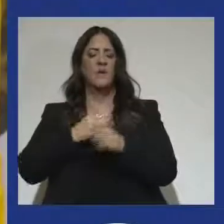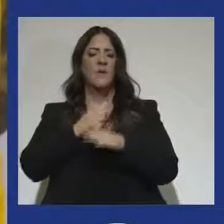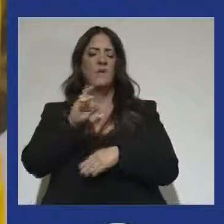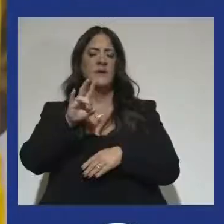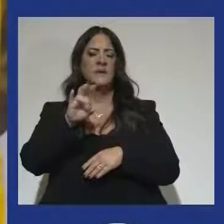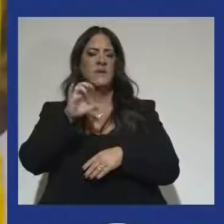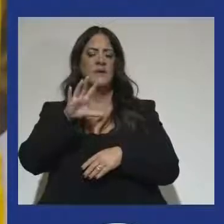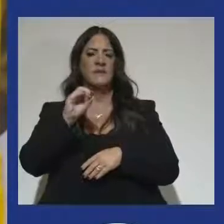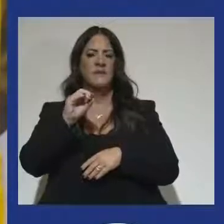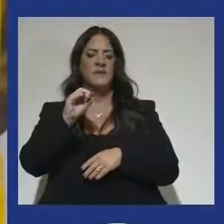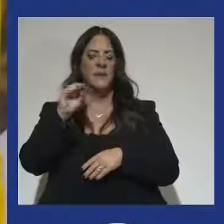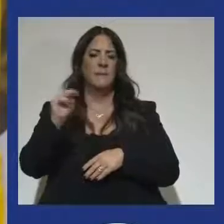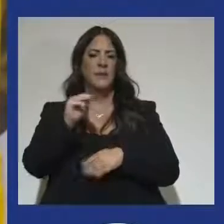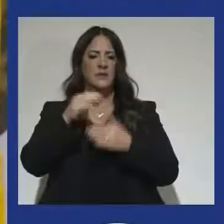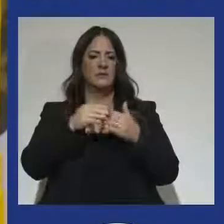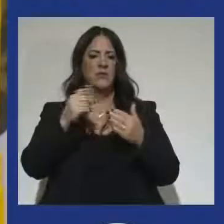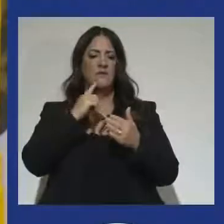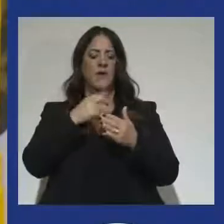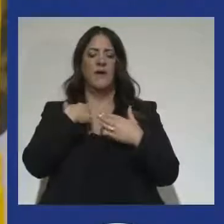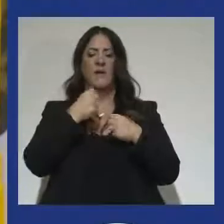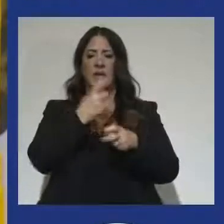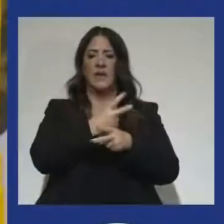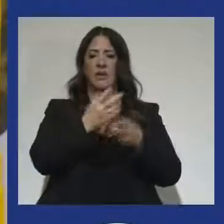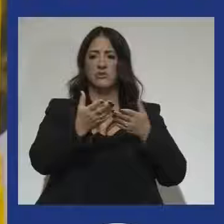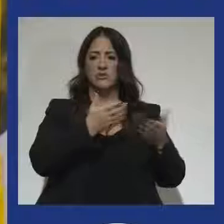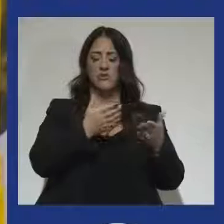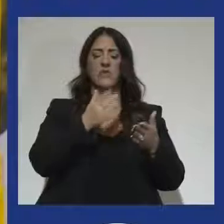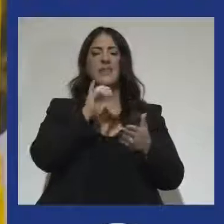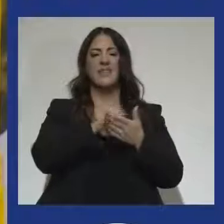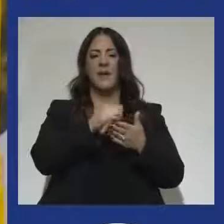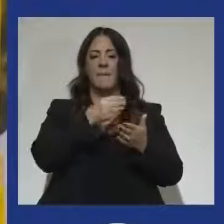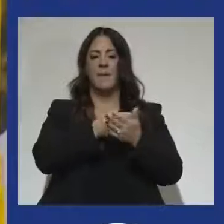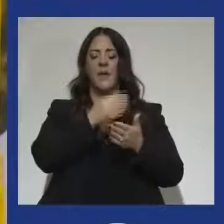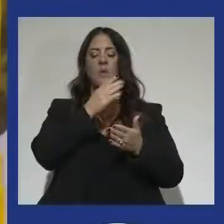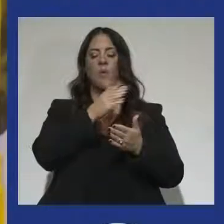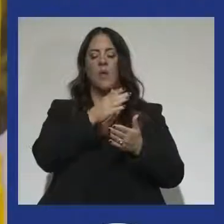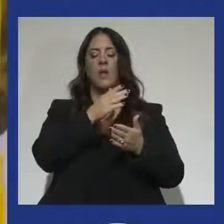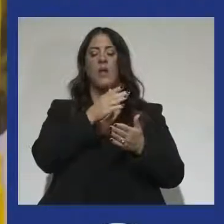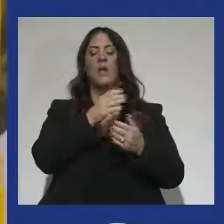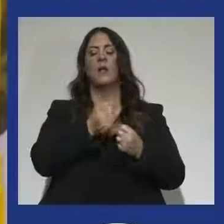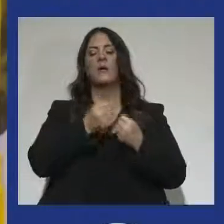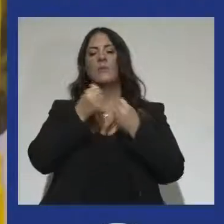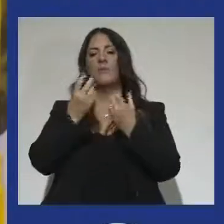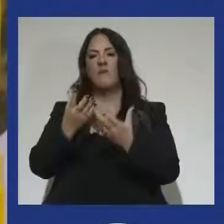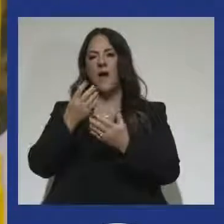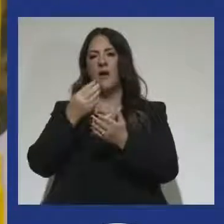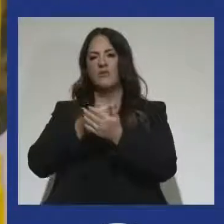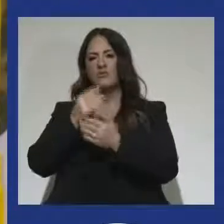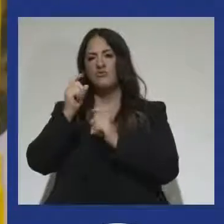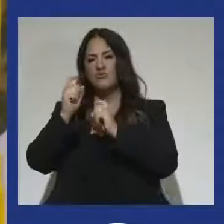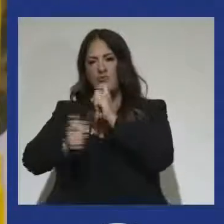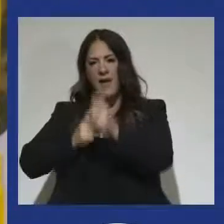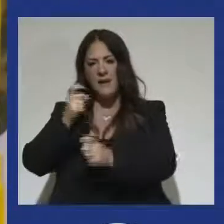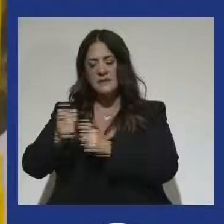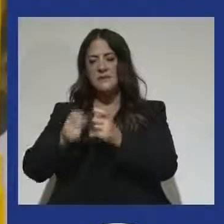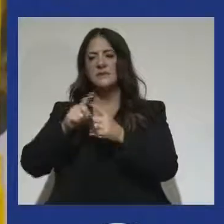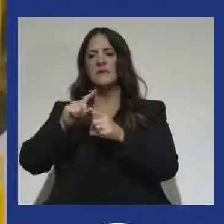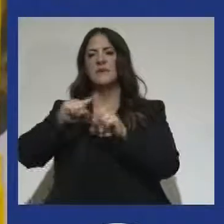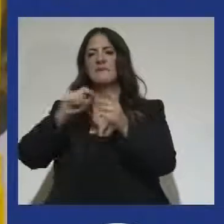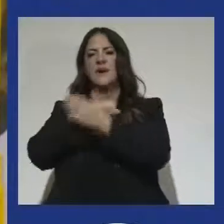million for healthcare services that will specifically support grants to counties to build